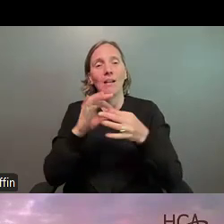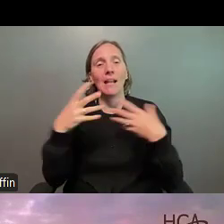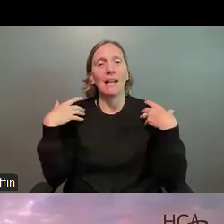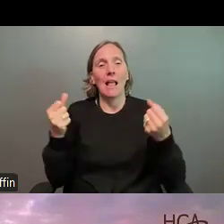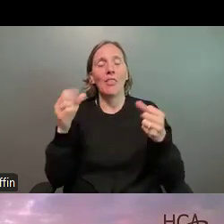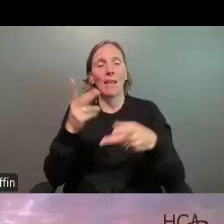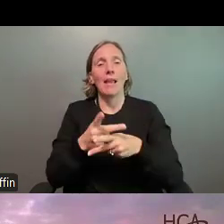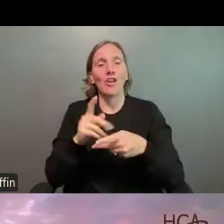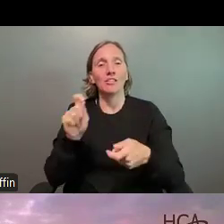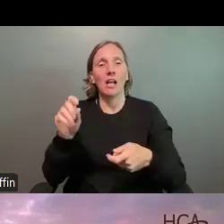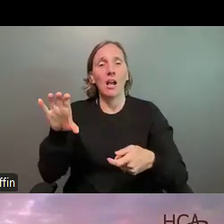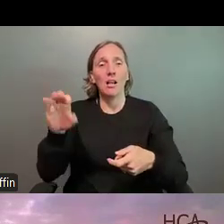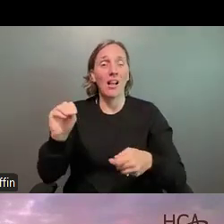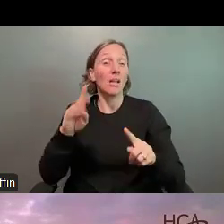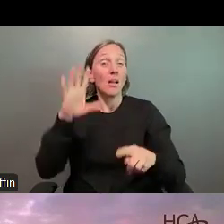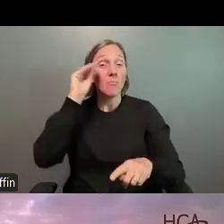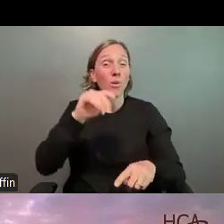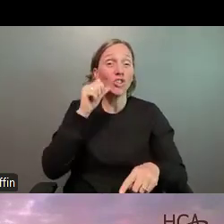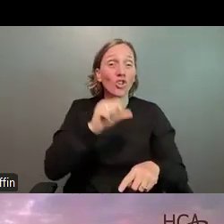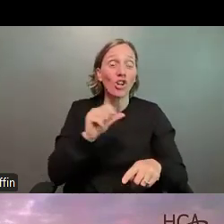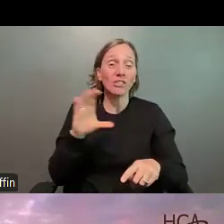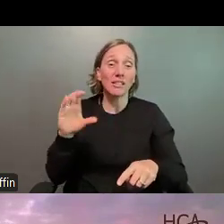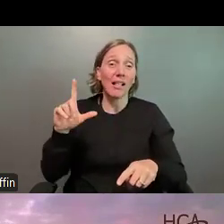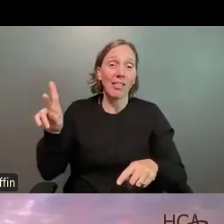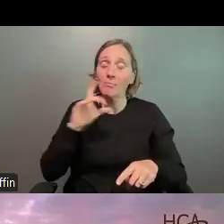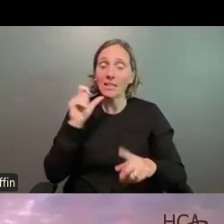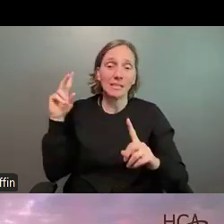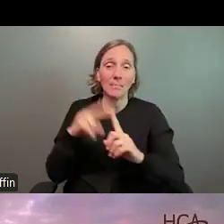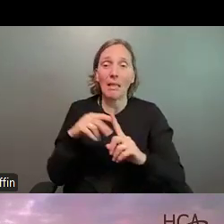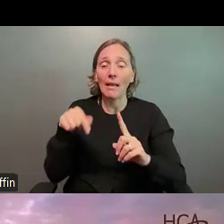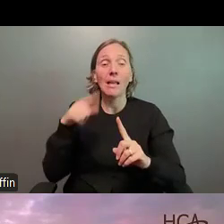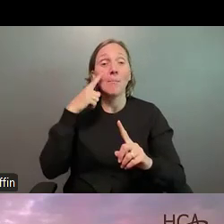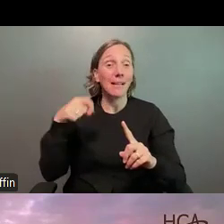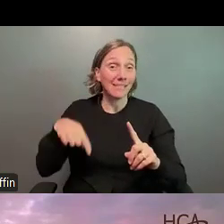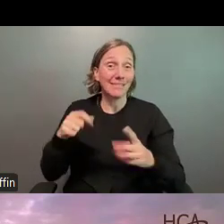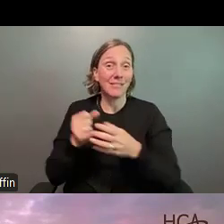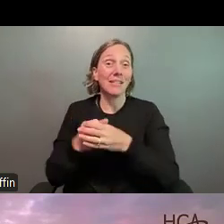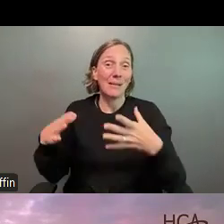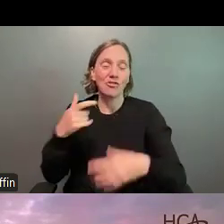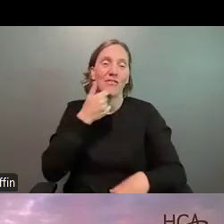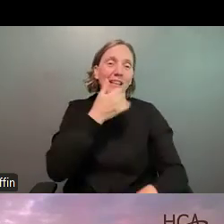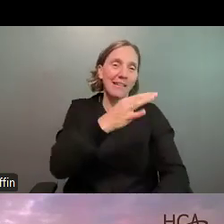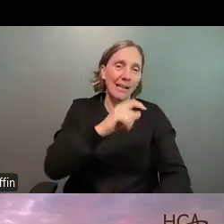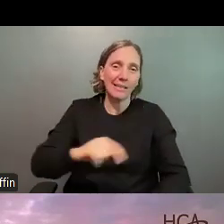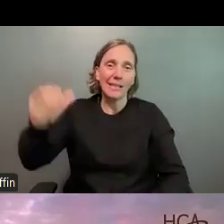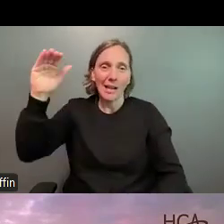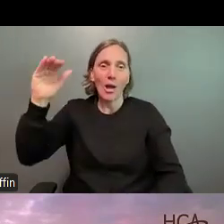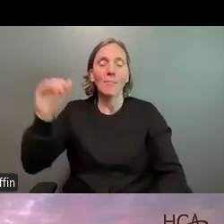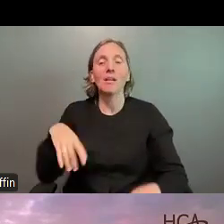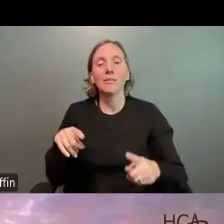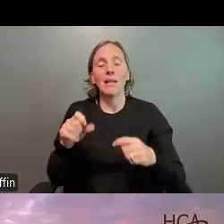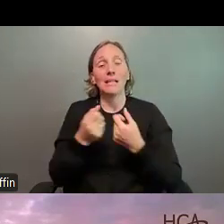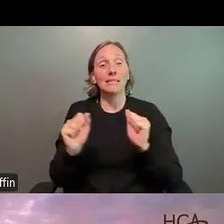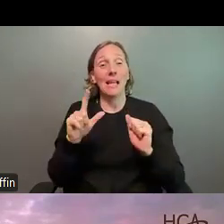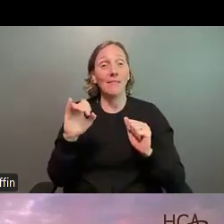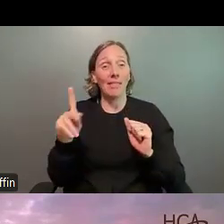Boys and Girls Club doesn't apply for this population, right? Because Apple Health expansion is 19 and up. SafeLink also doesn't apply because it's a federal program